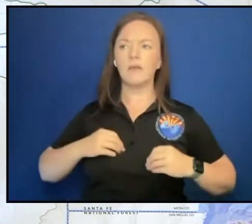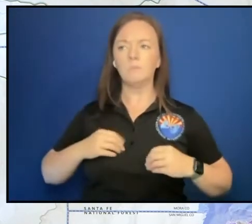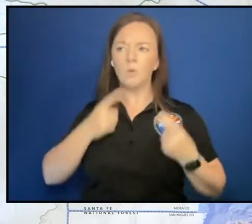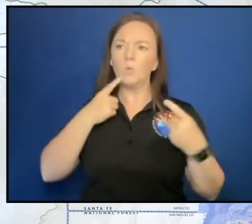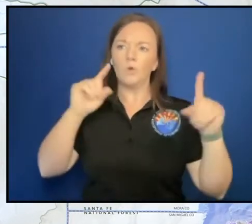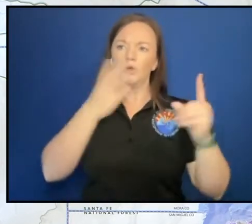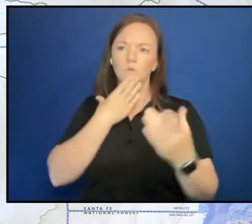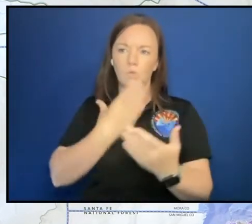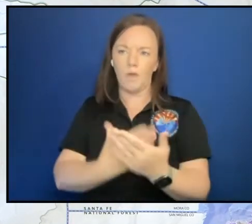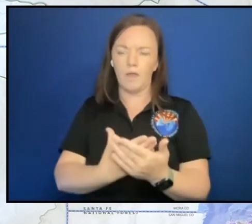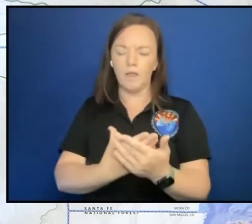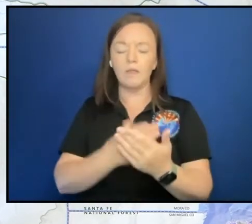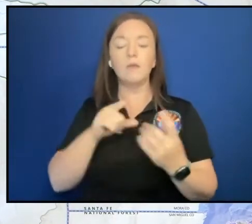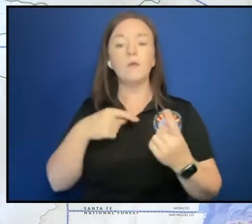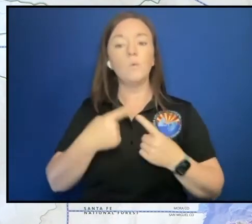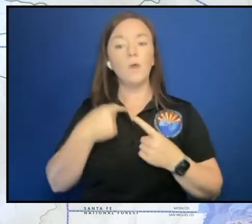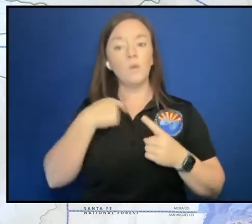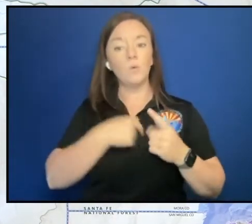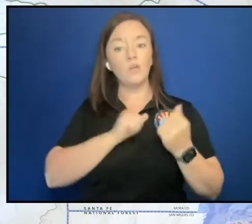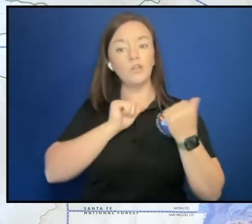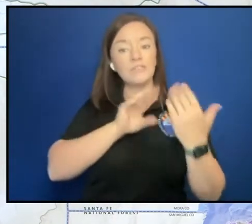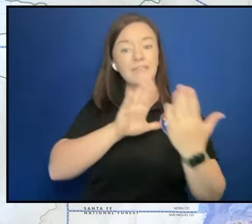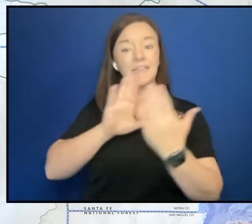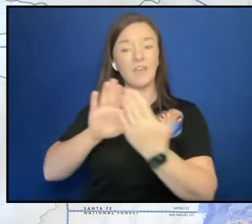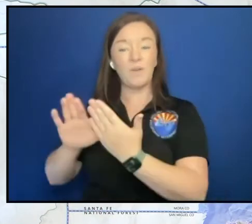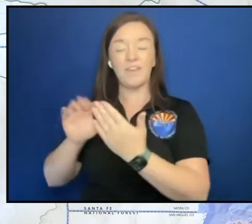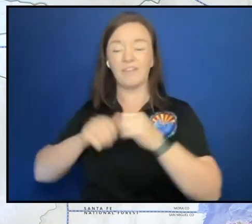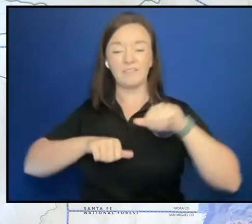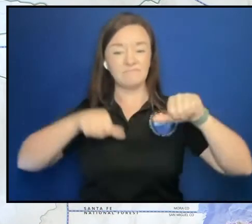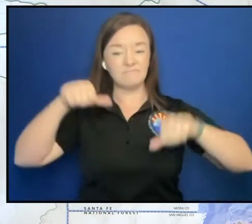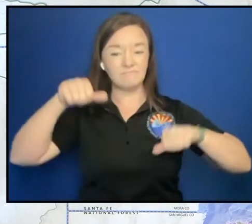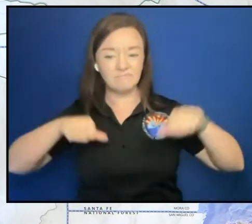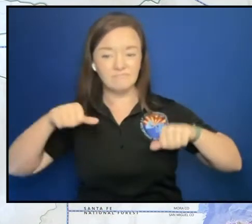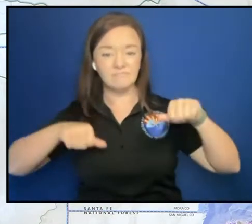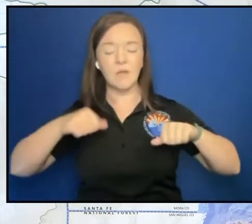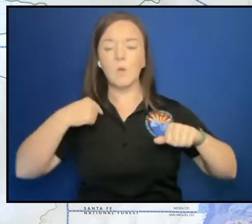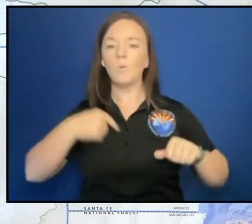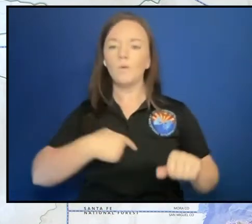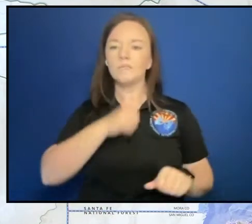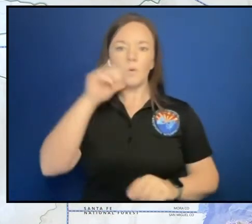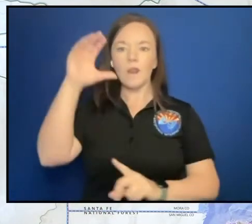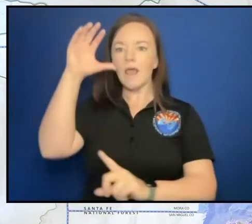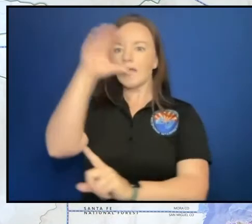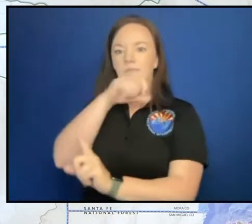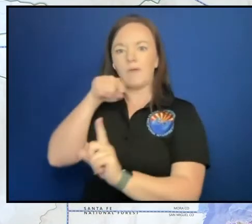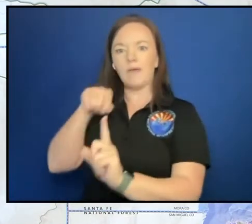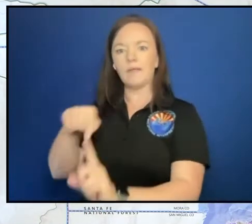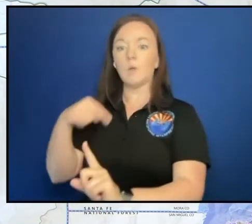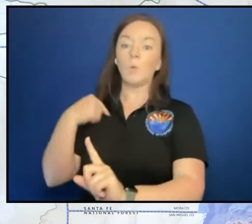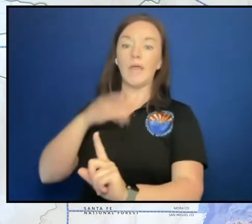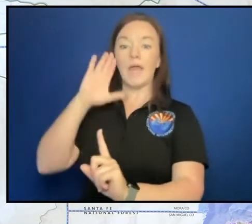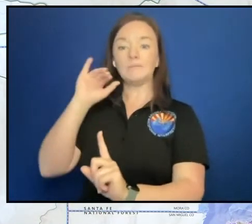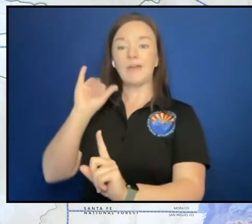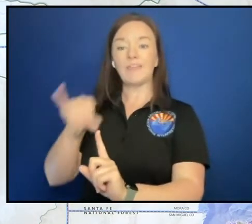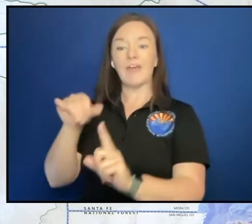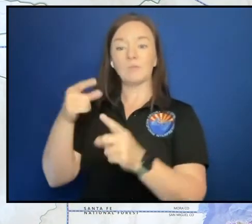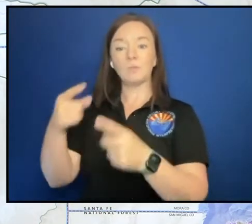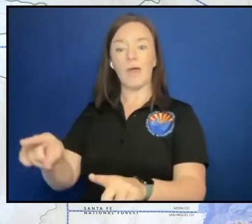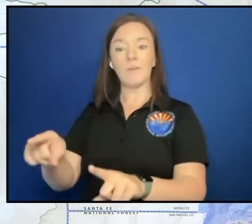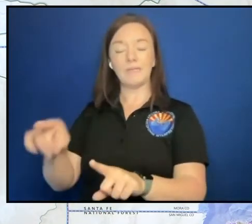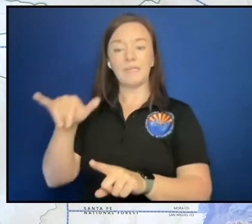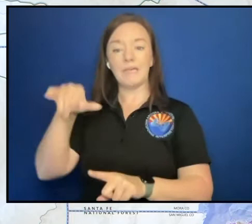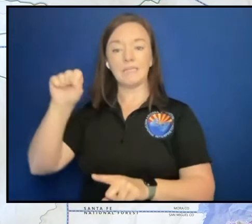with all these high uncertainty, we don't estimate a point like this is what we expect to happen today. It's not a go, no go. It's not